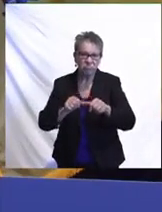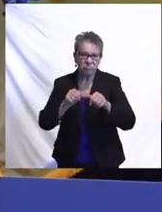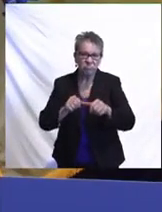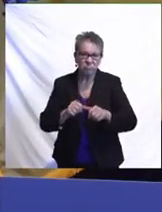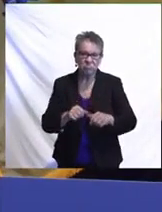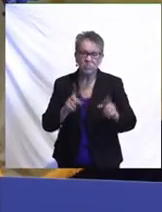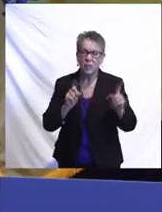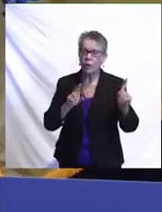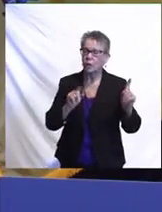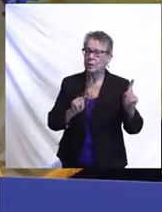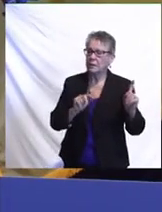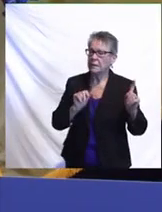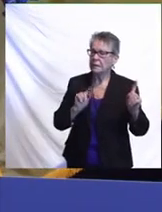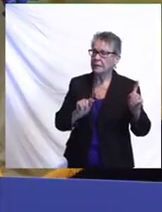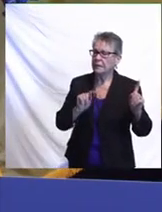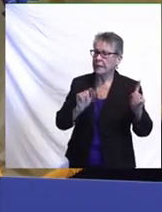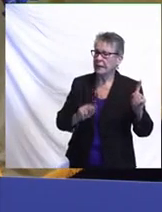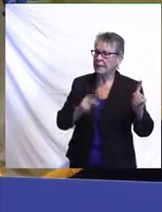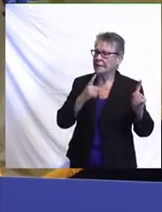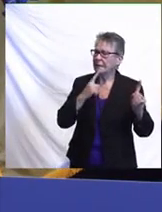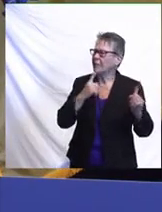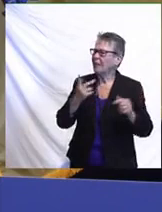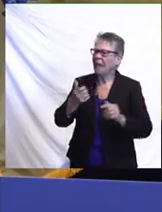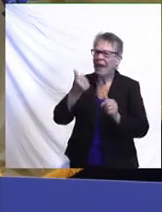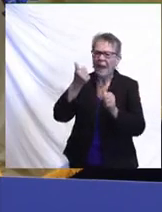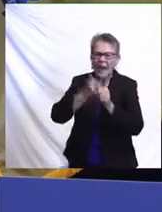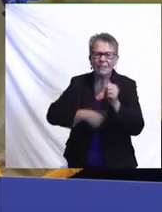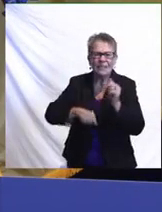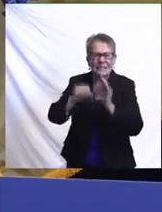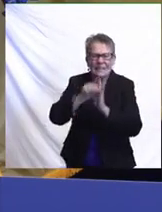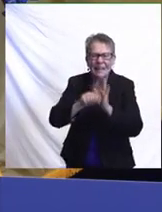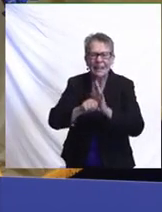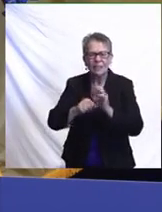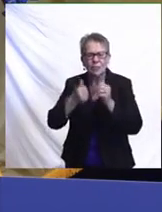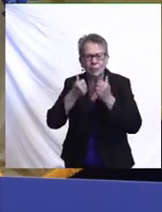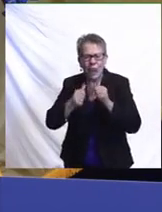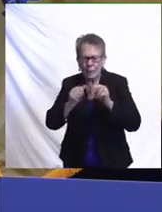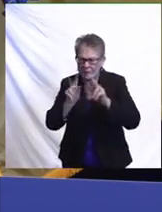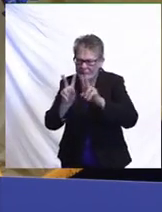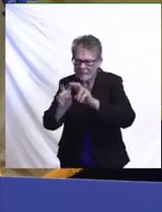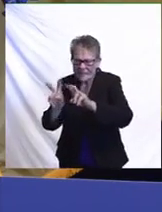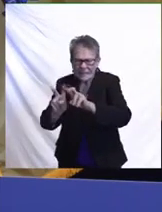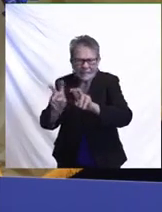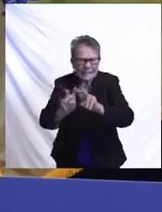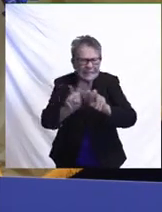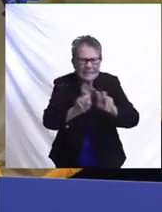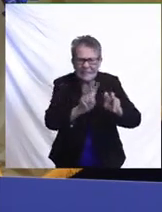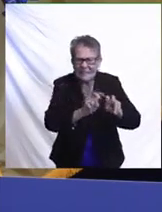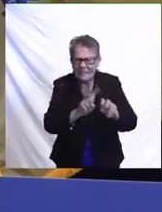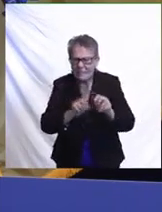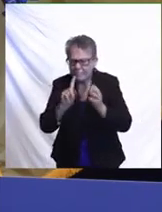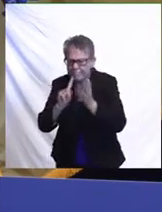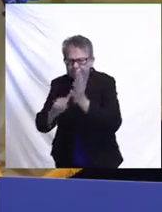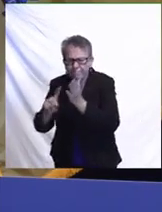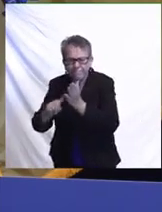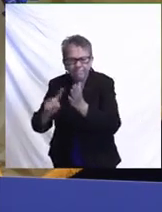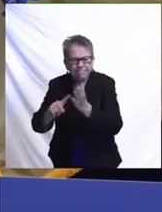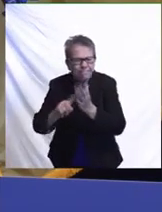Jersey faces, but every single state is looking at the whole concept of endemicity, when we expect to,